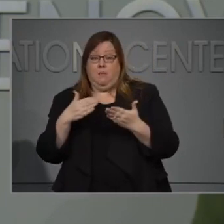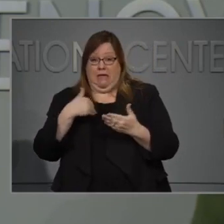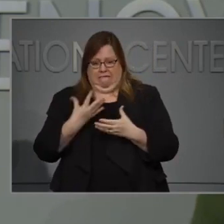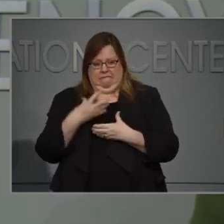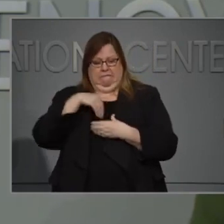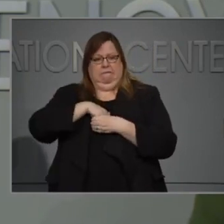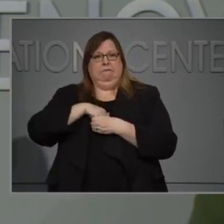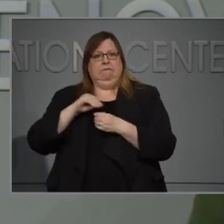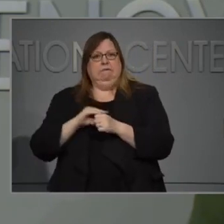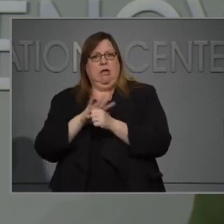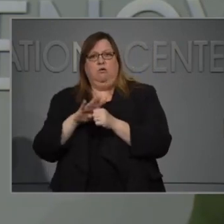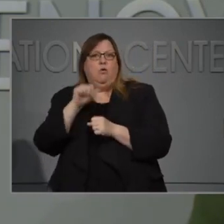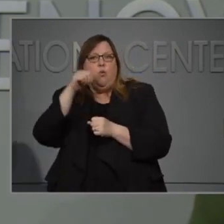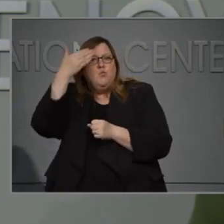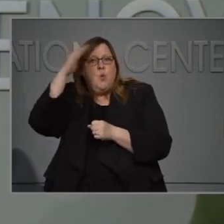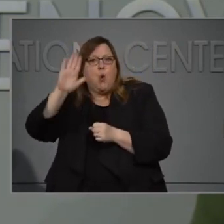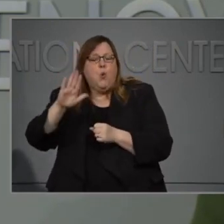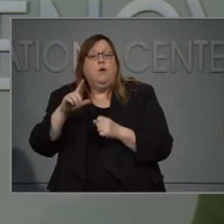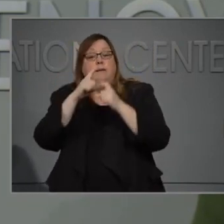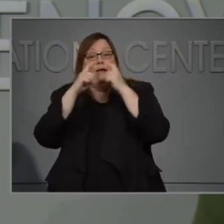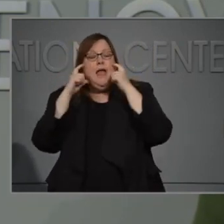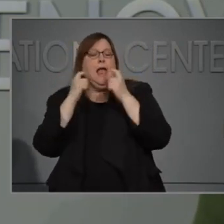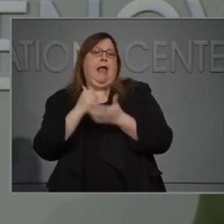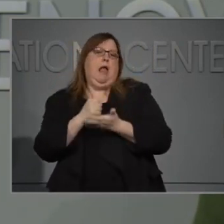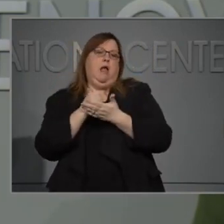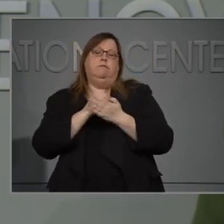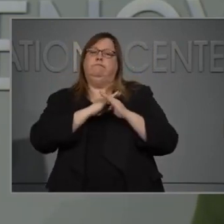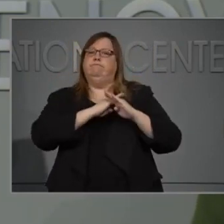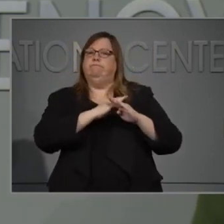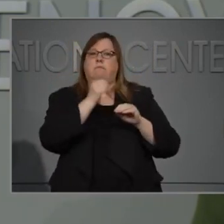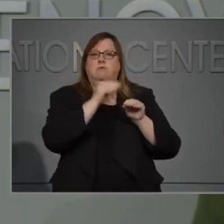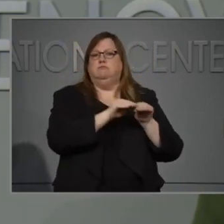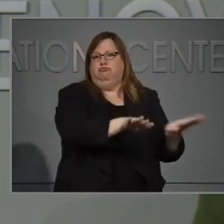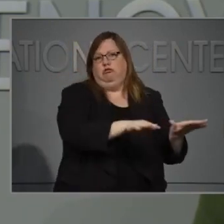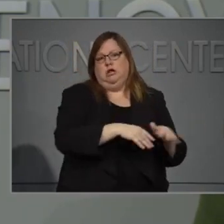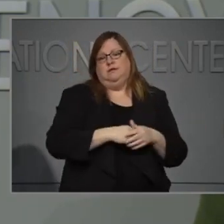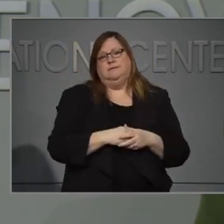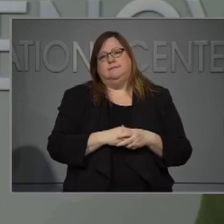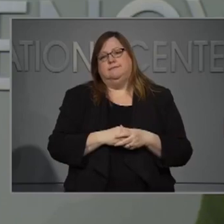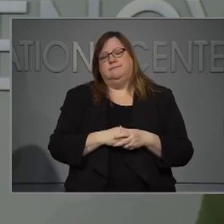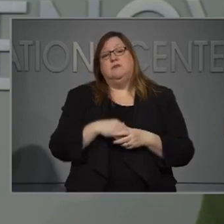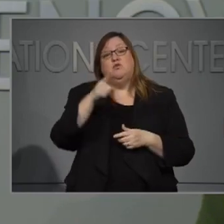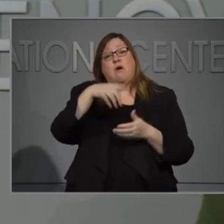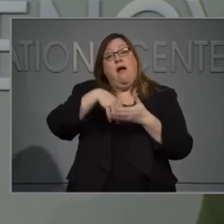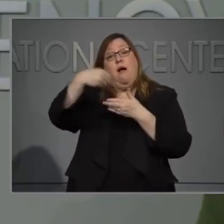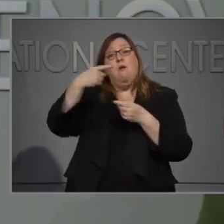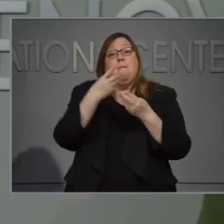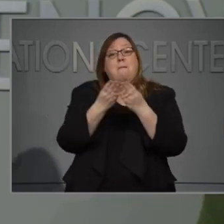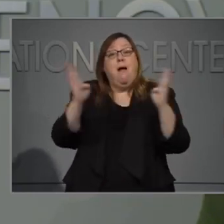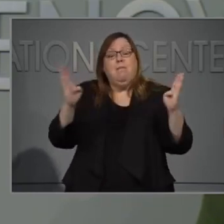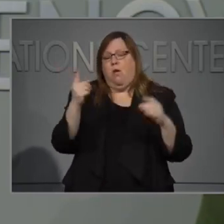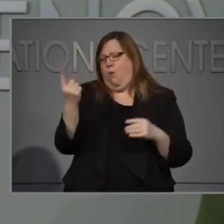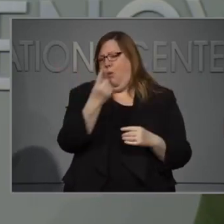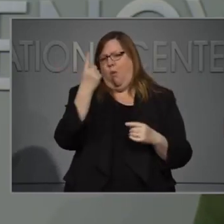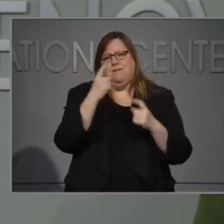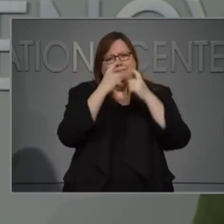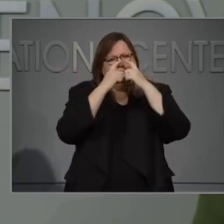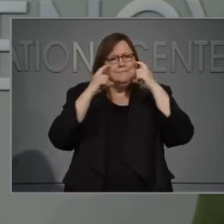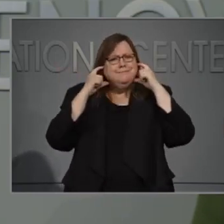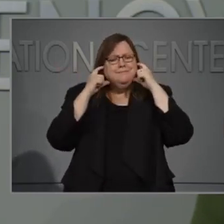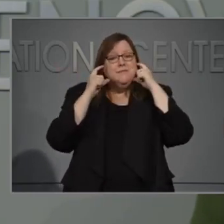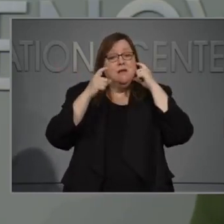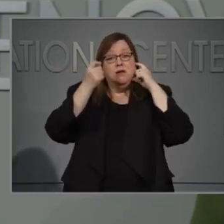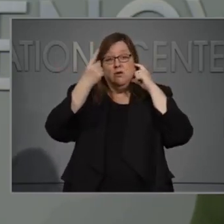the mask helps to stop that spread. Always wear a face covering in public. It has to cover your